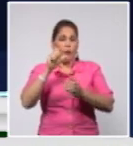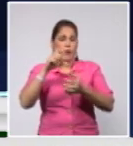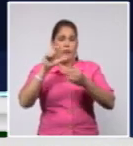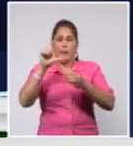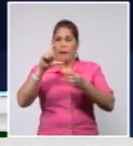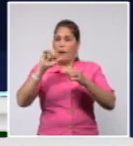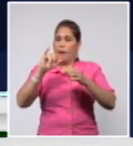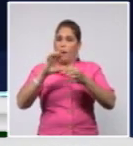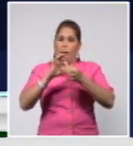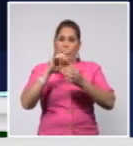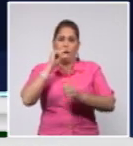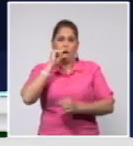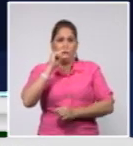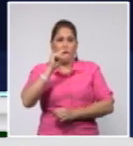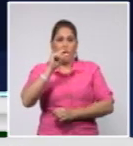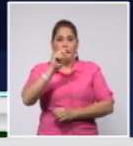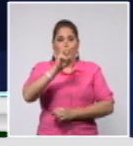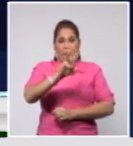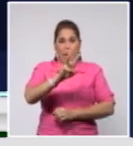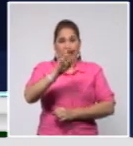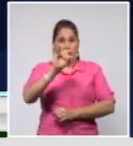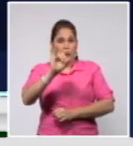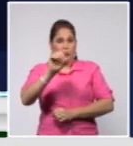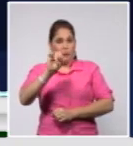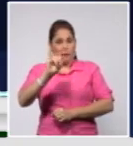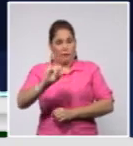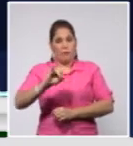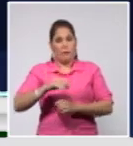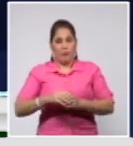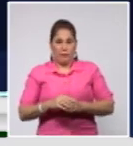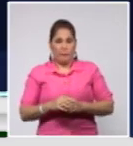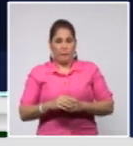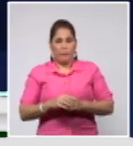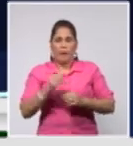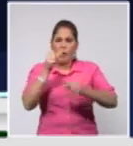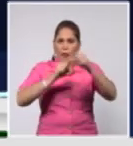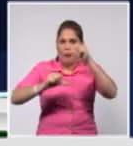376 in the Genetic Engineering and Biotechnology Center Lab,